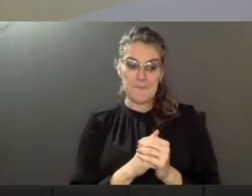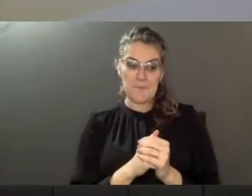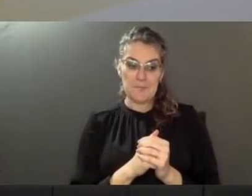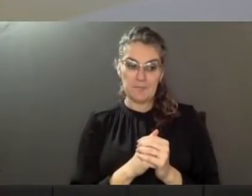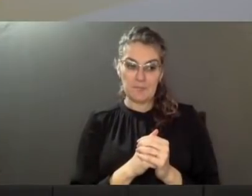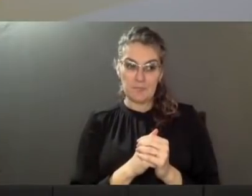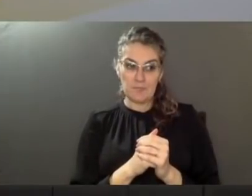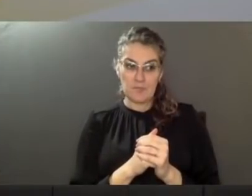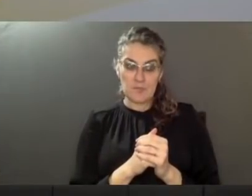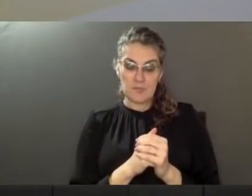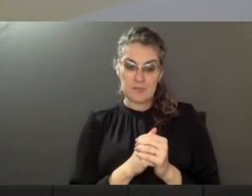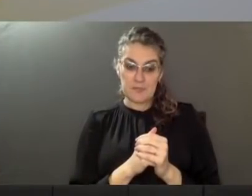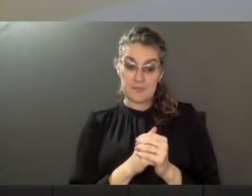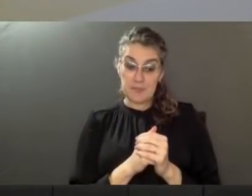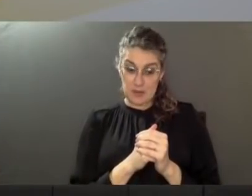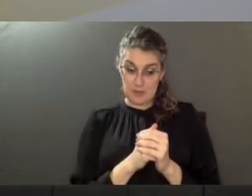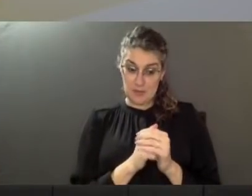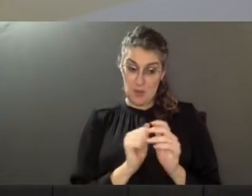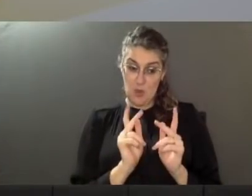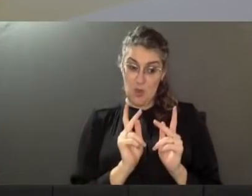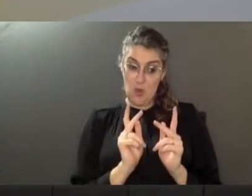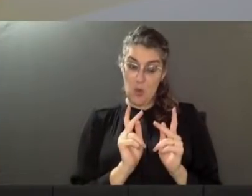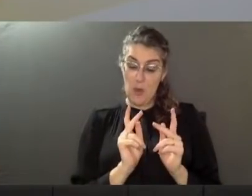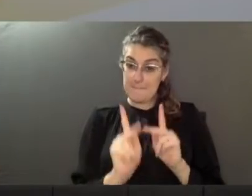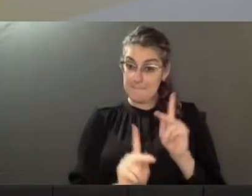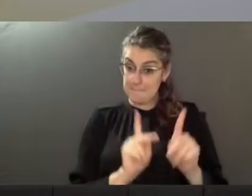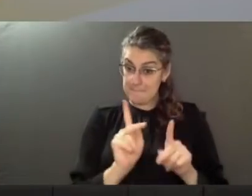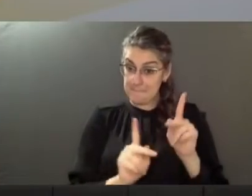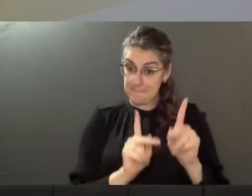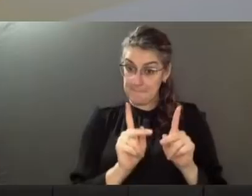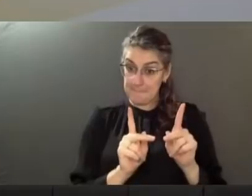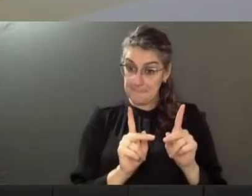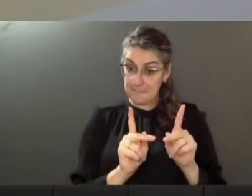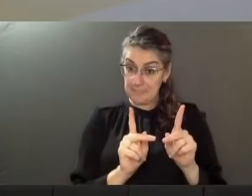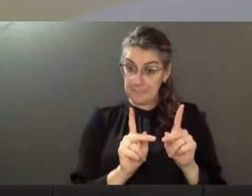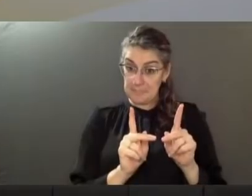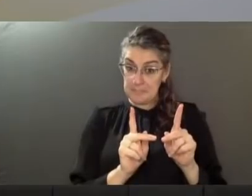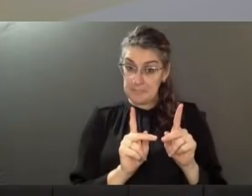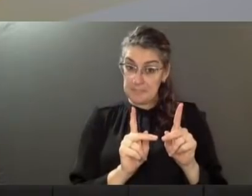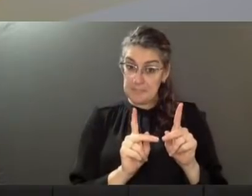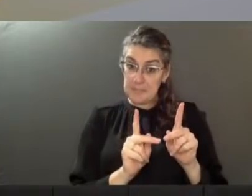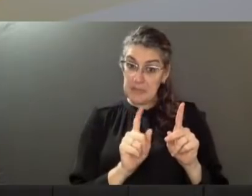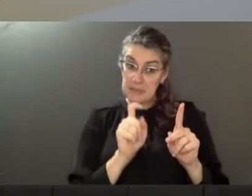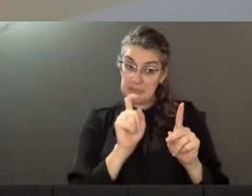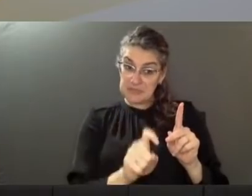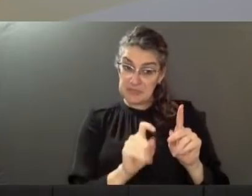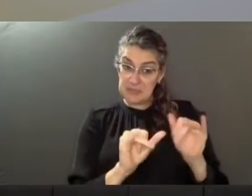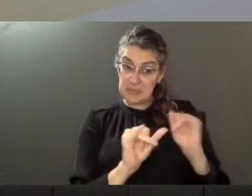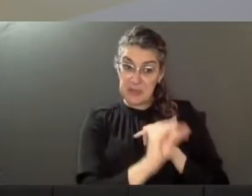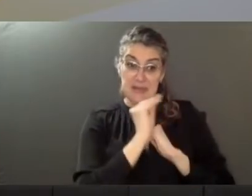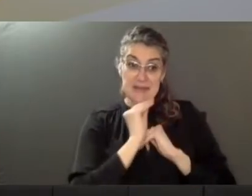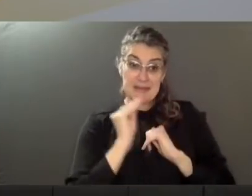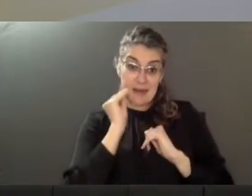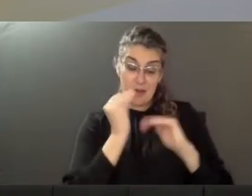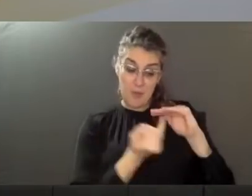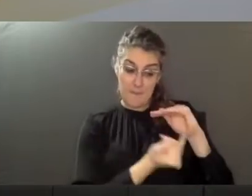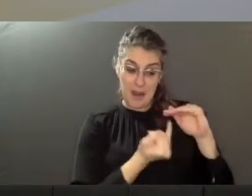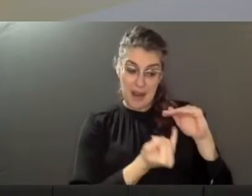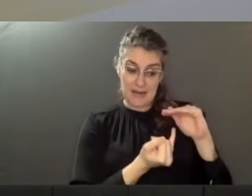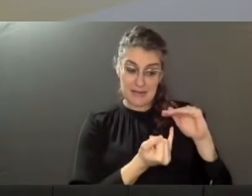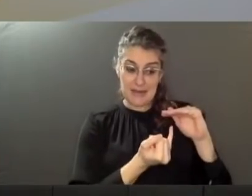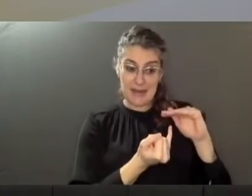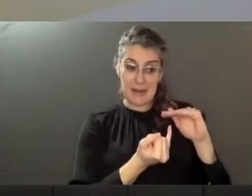have been some of these cases where people were just trying but failing to self-isolate, or cases where you might characterize it